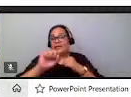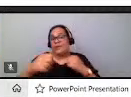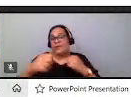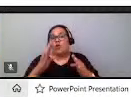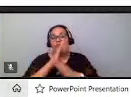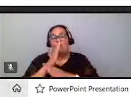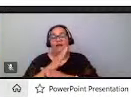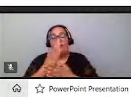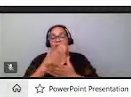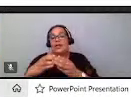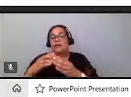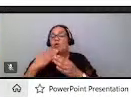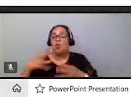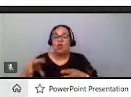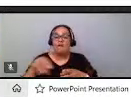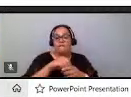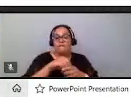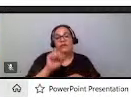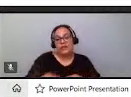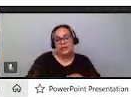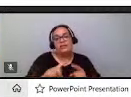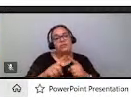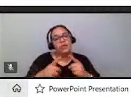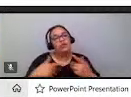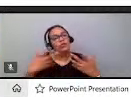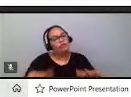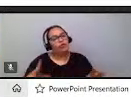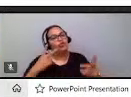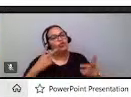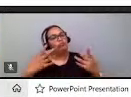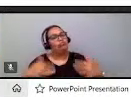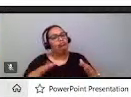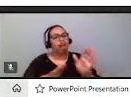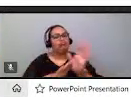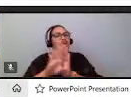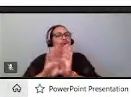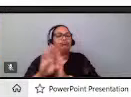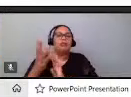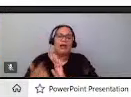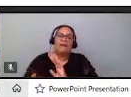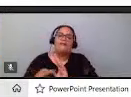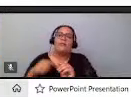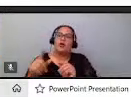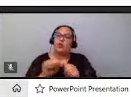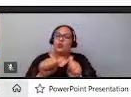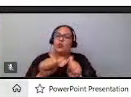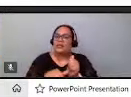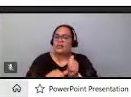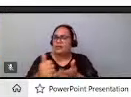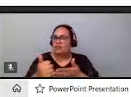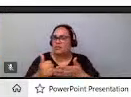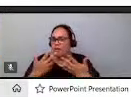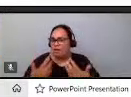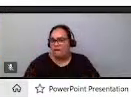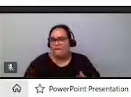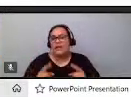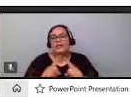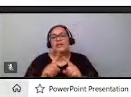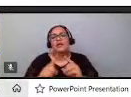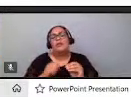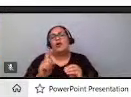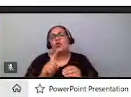private sector involvement and we've already seen some great Improvement in terms of assistance in terms